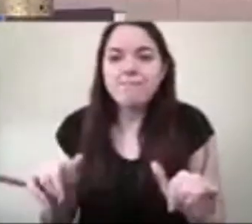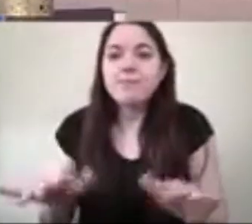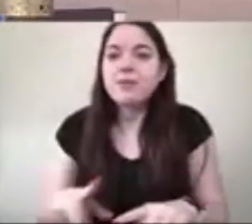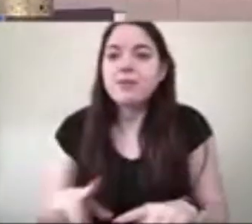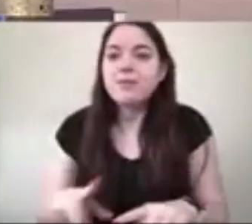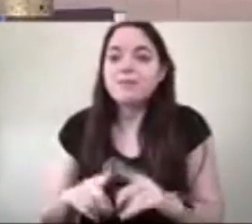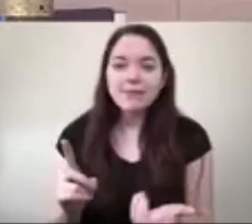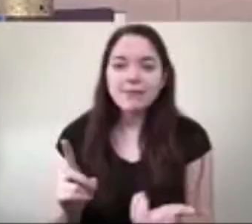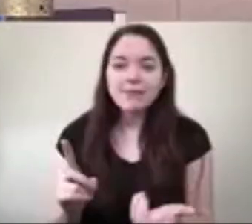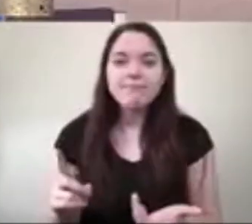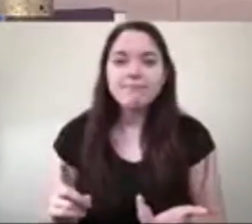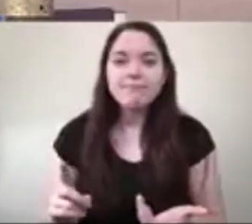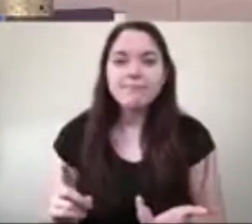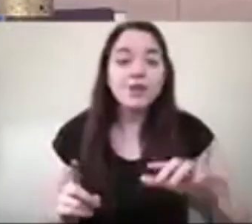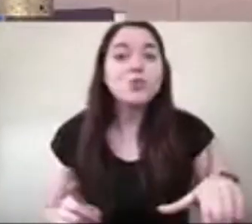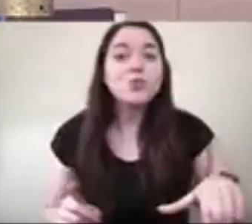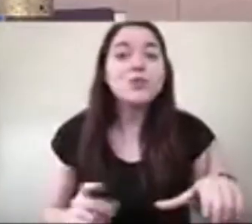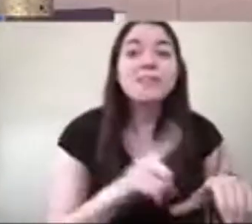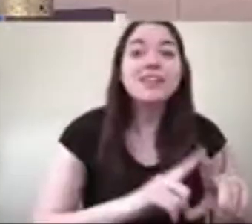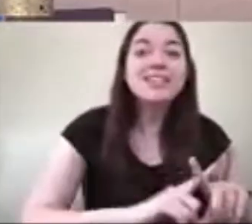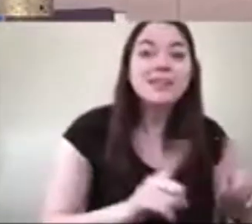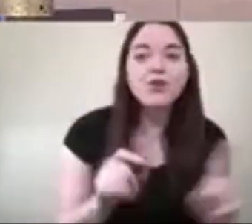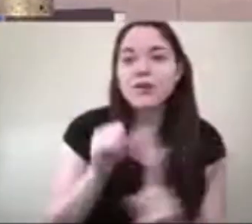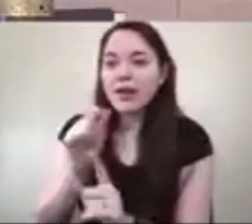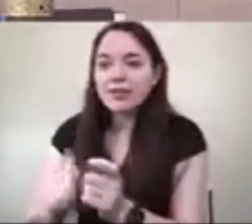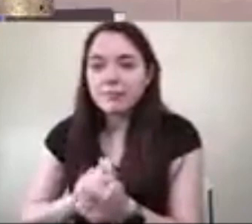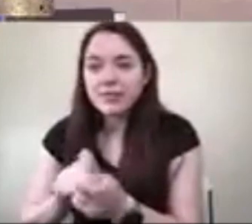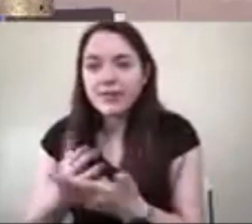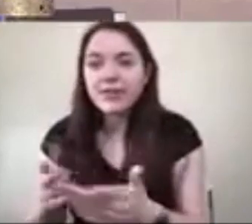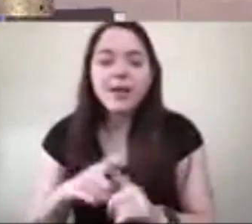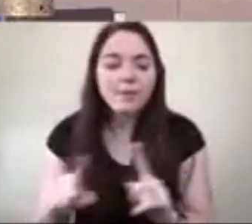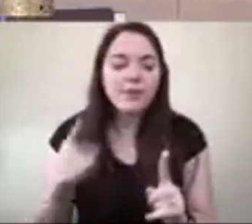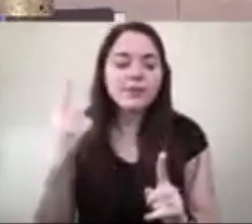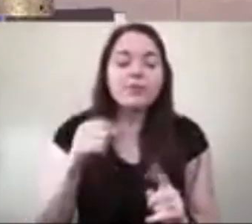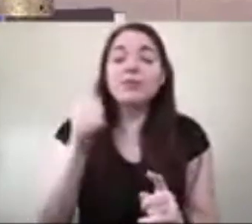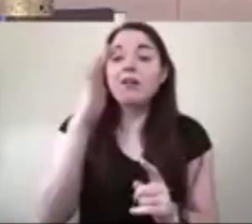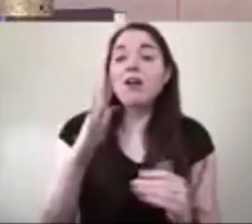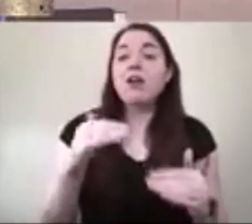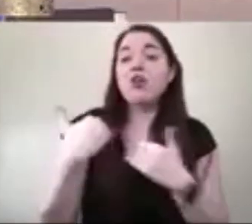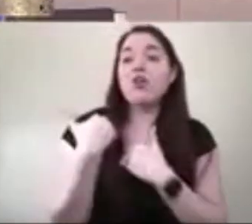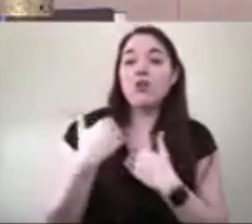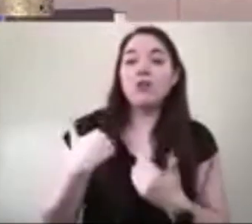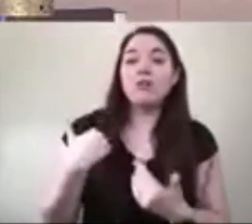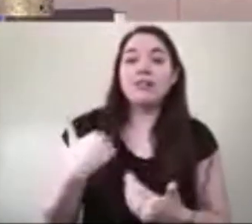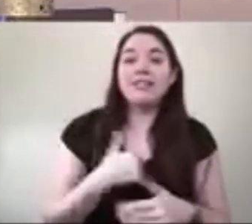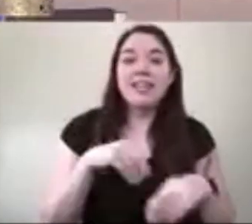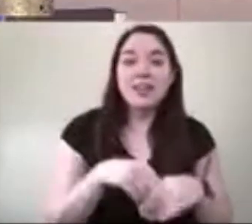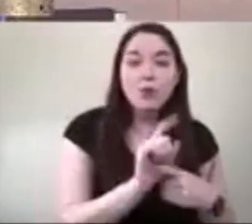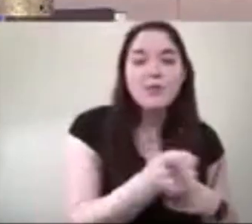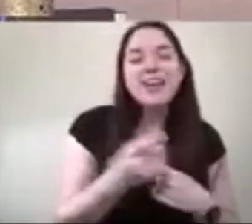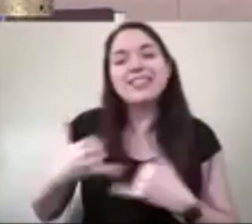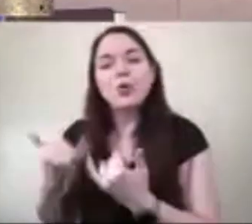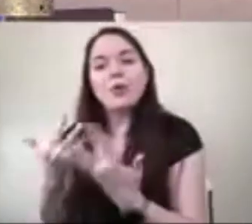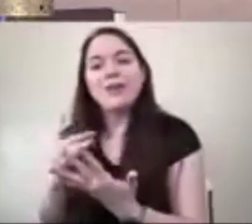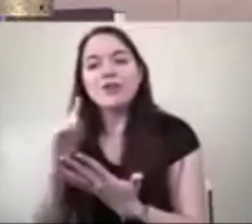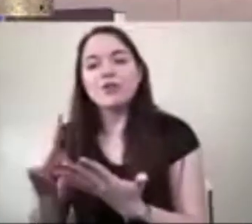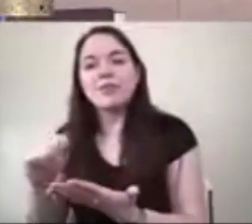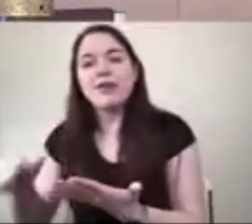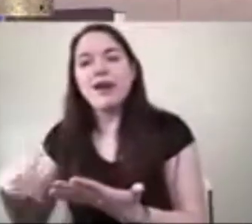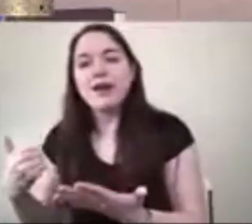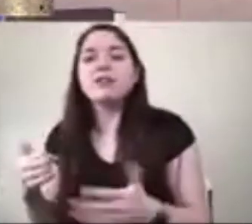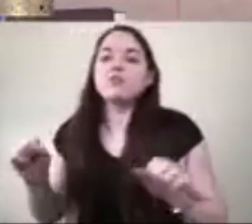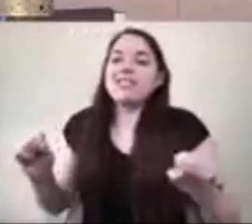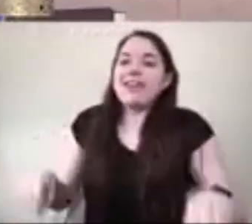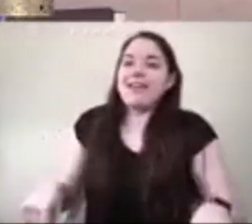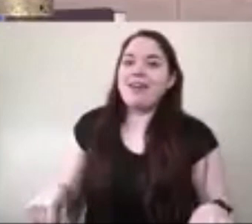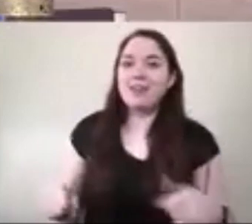wait and then to move forward. It's an important point that Jesus makes. And now comes the real call to